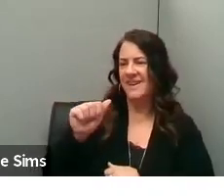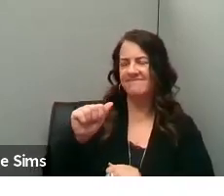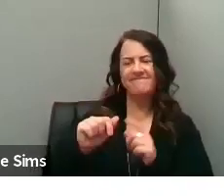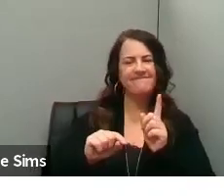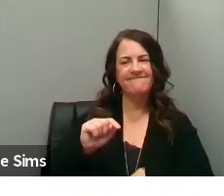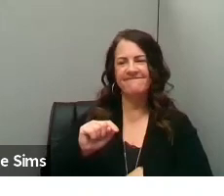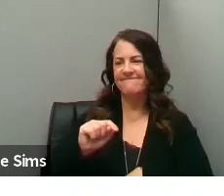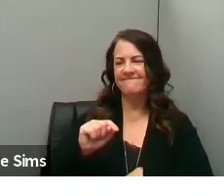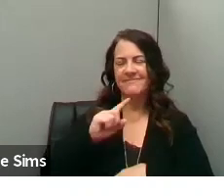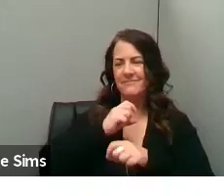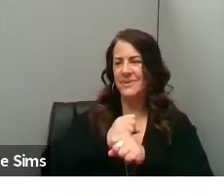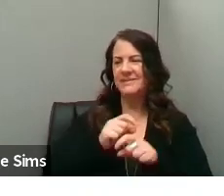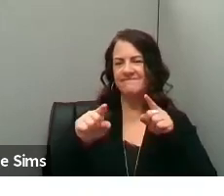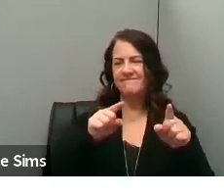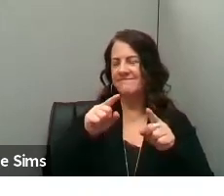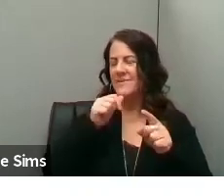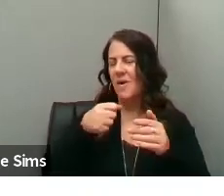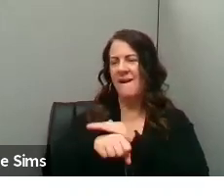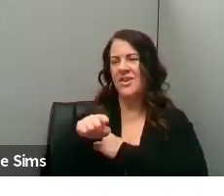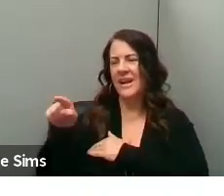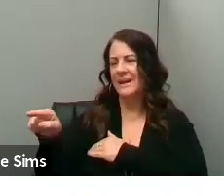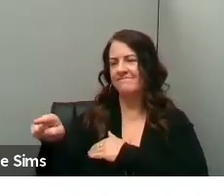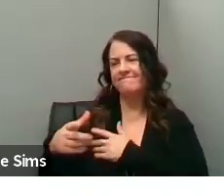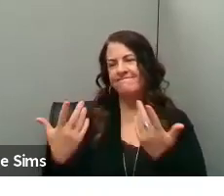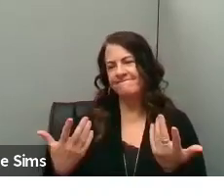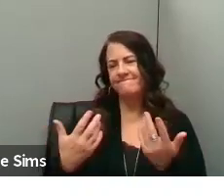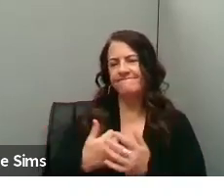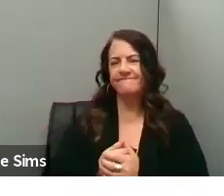himself. Next slide, please.